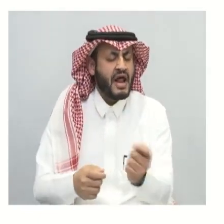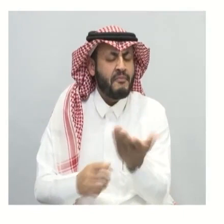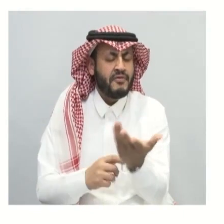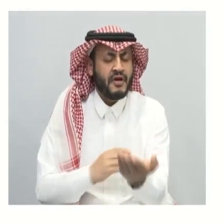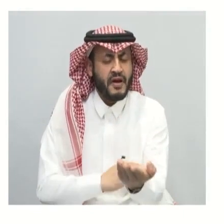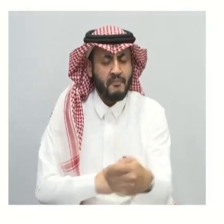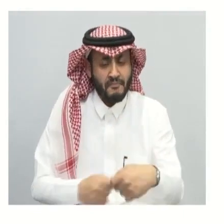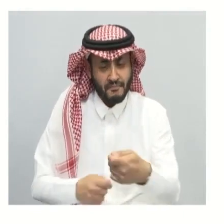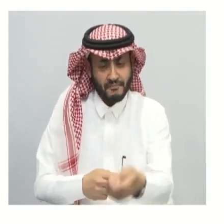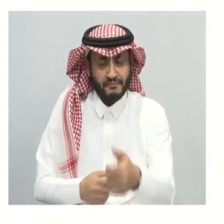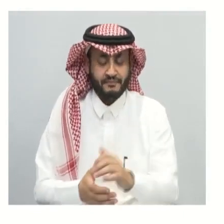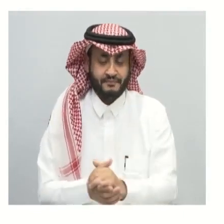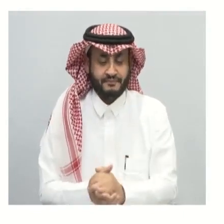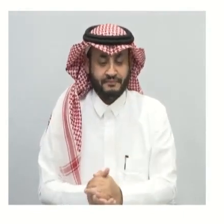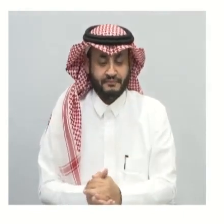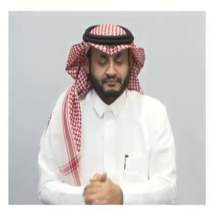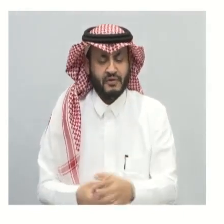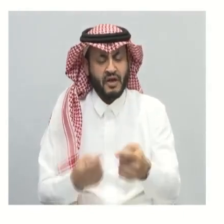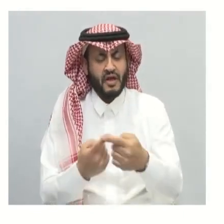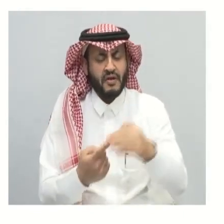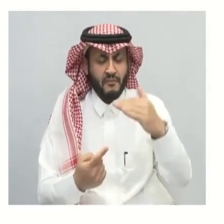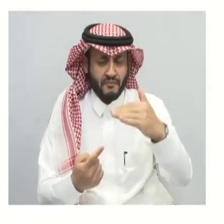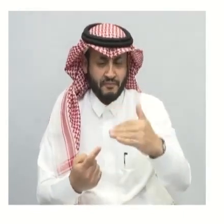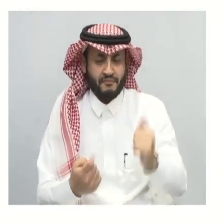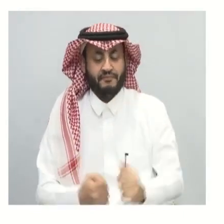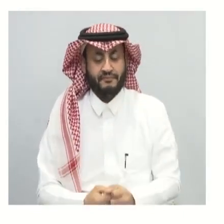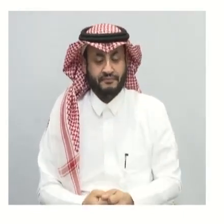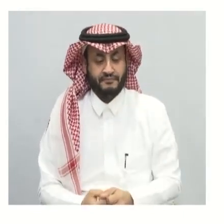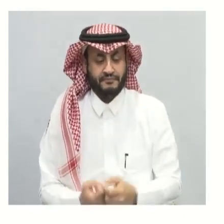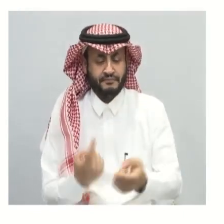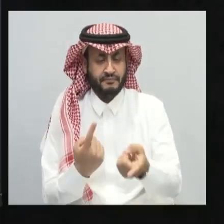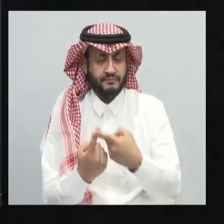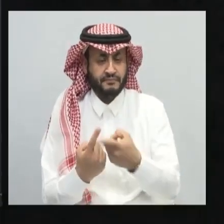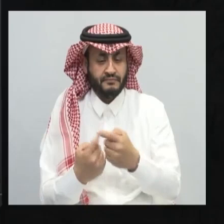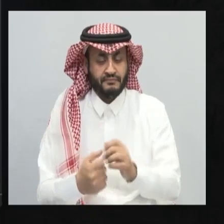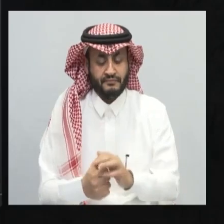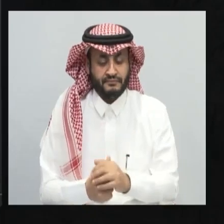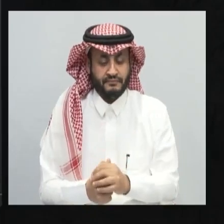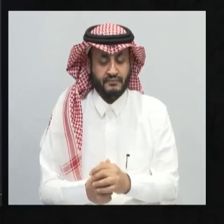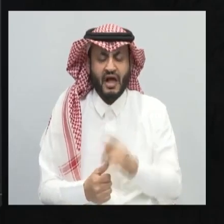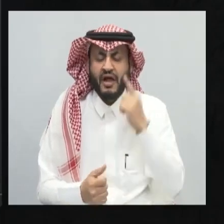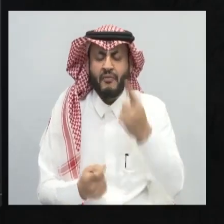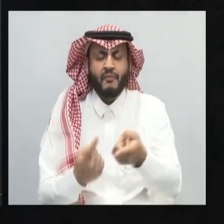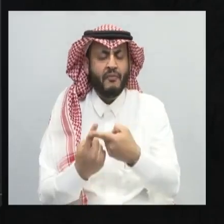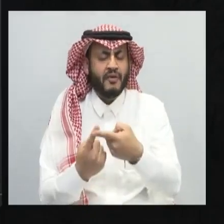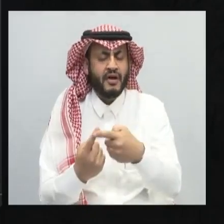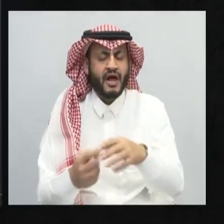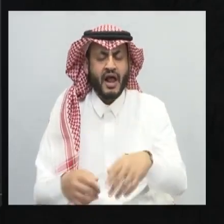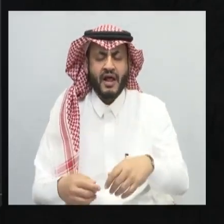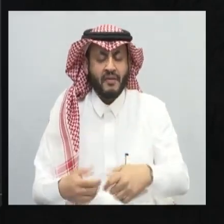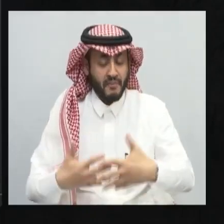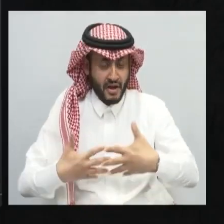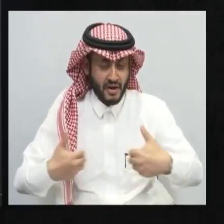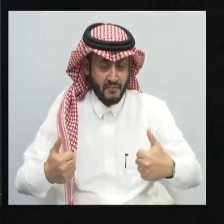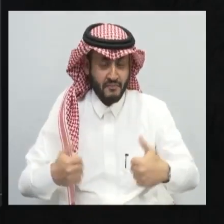you are writing. Let's take them one by one. What do you think? Which one of these you find it very